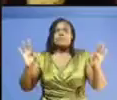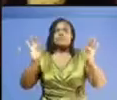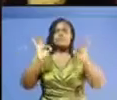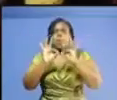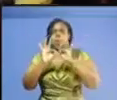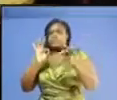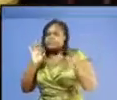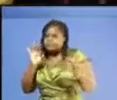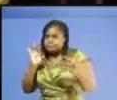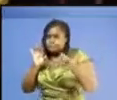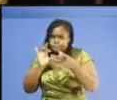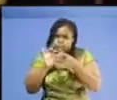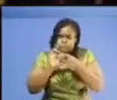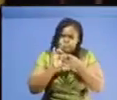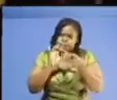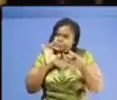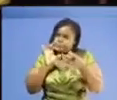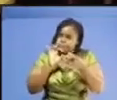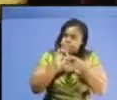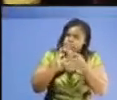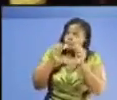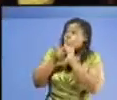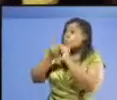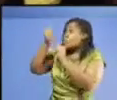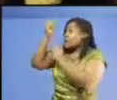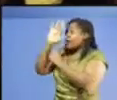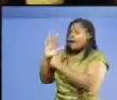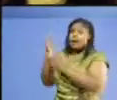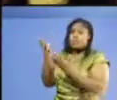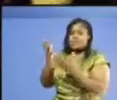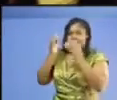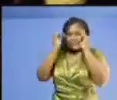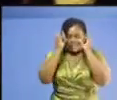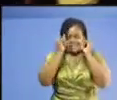an individual responsibility.